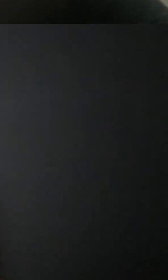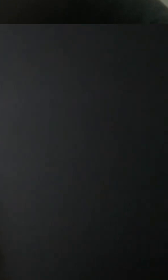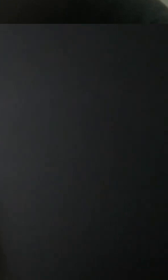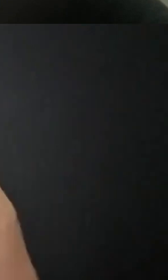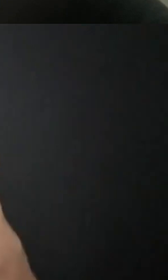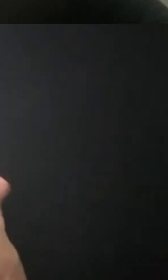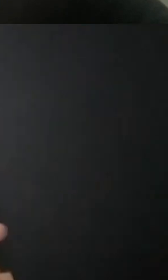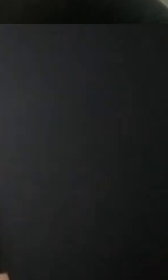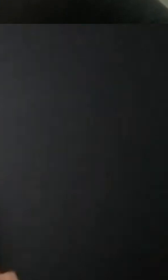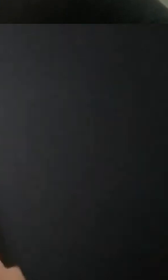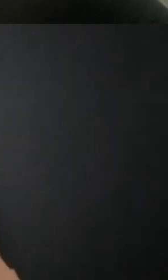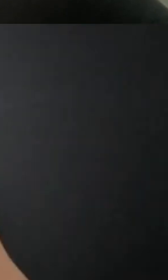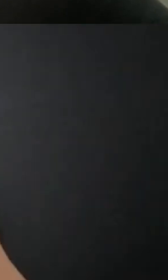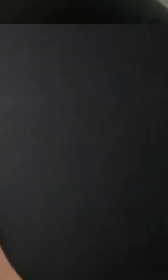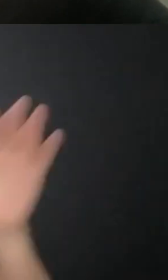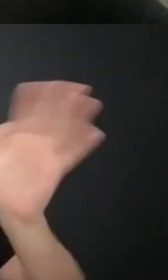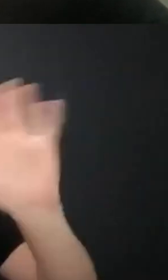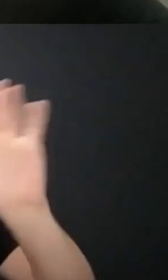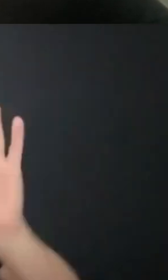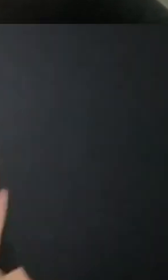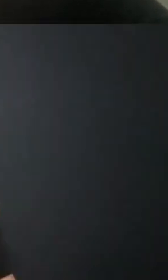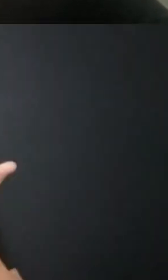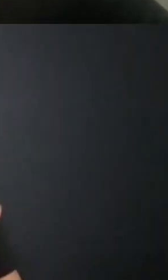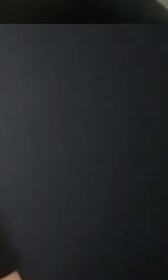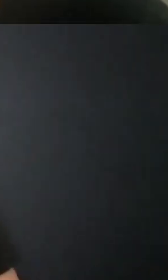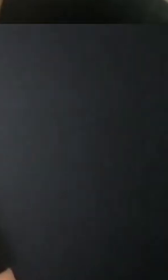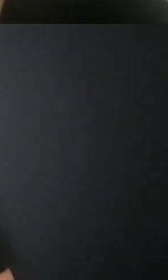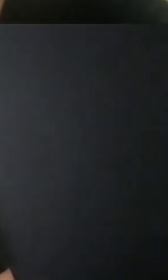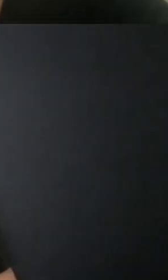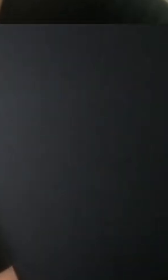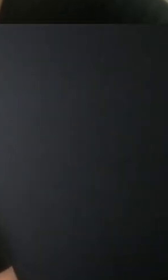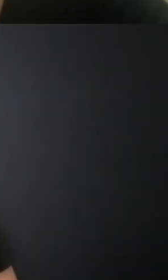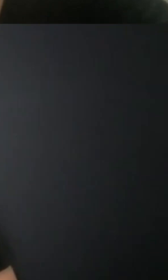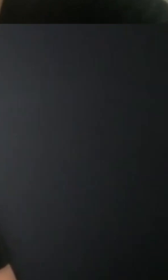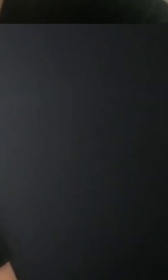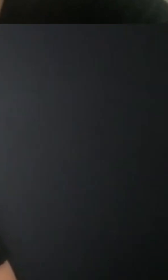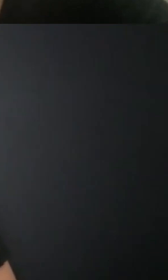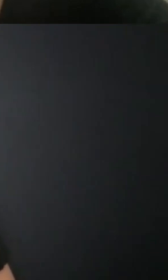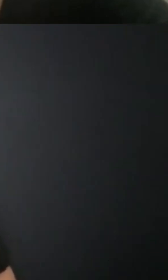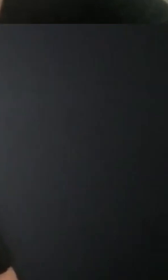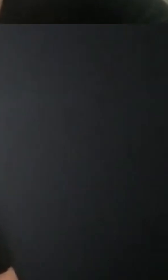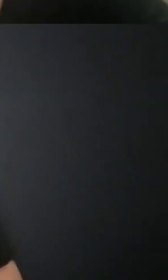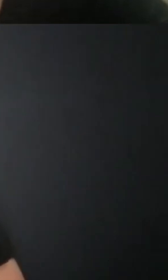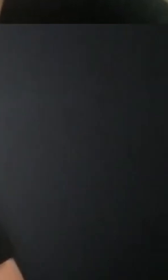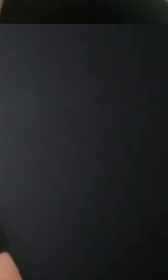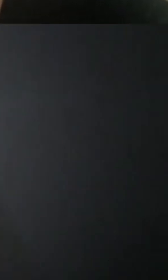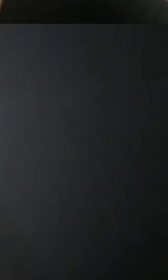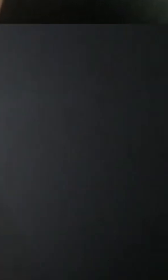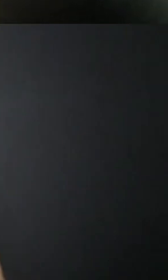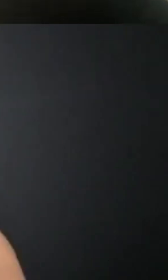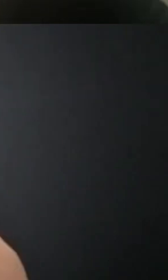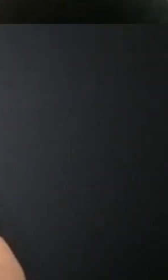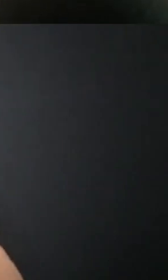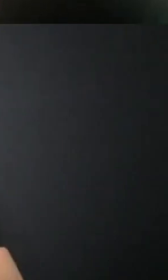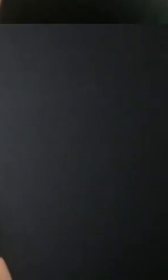hope everyone has a great weekend and maybe has some pineapple pizza or not. So it was a very contentious debate there.